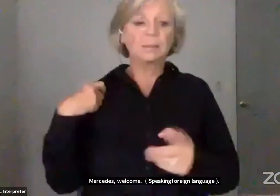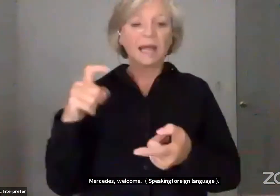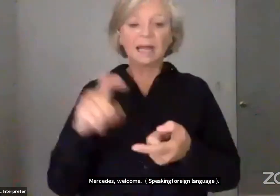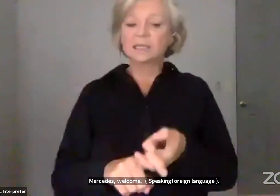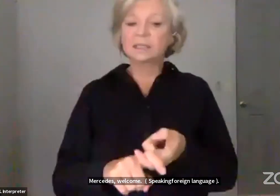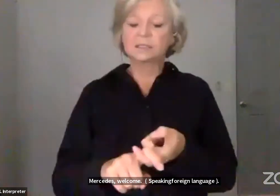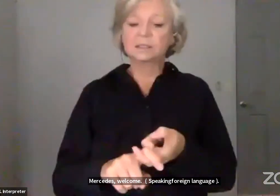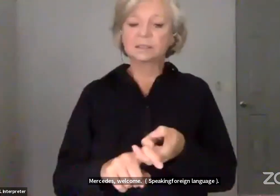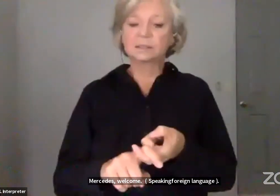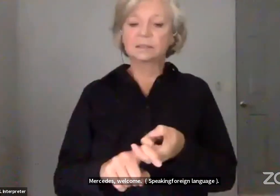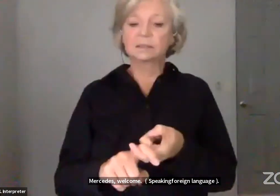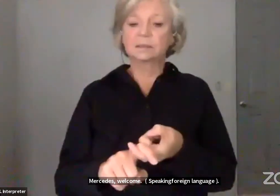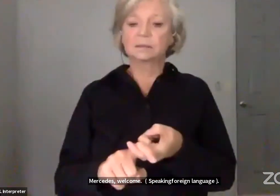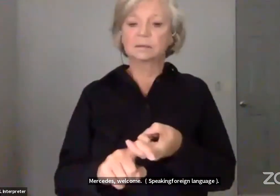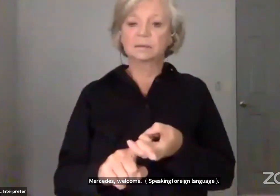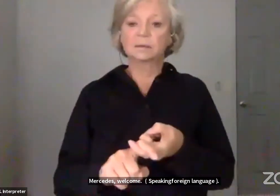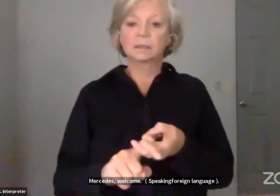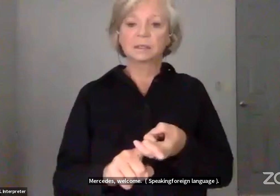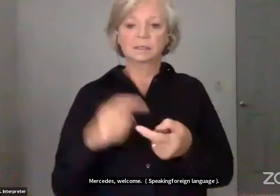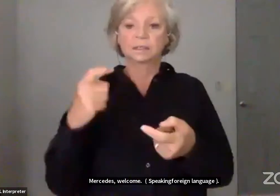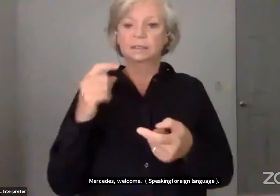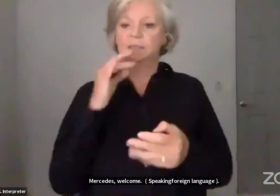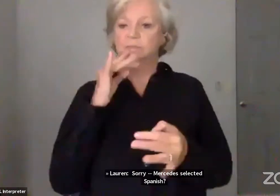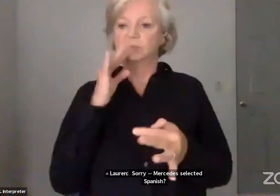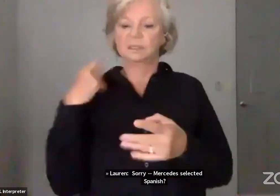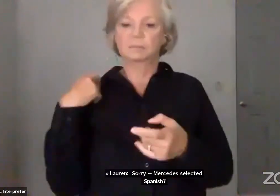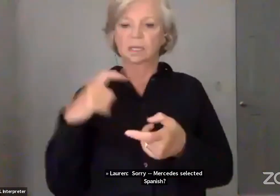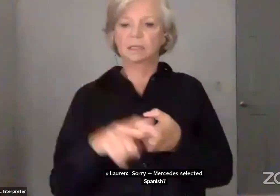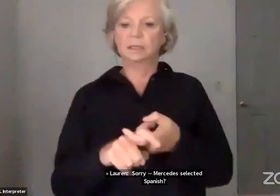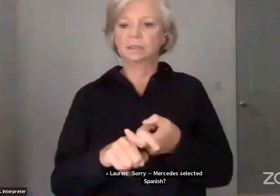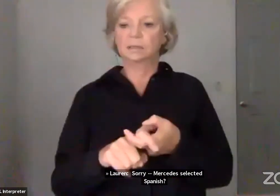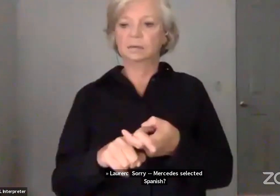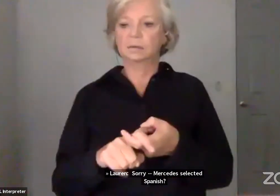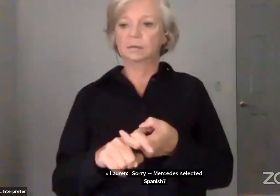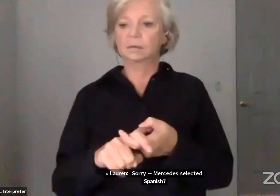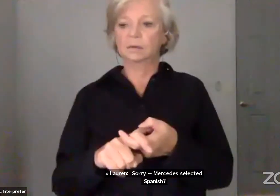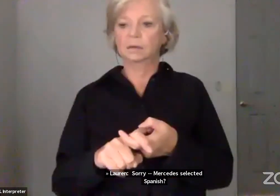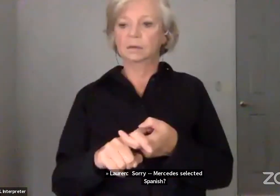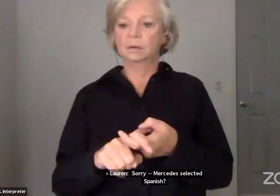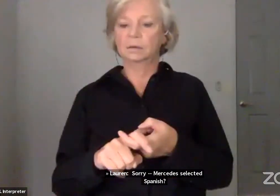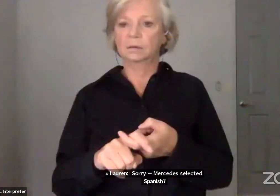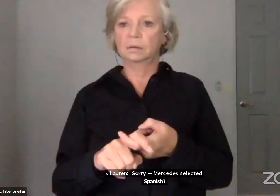tuve de un familiar que falleció. Mercedes,